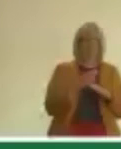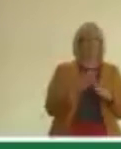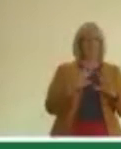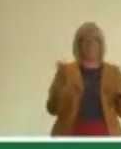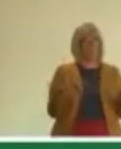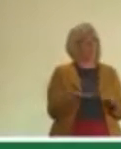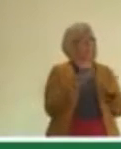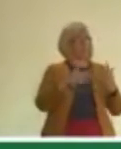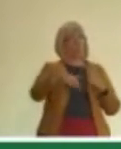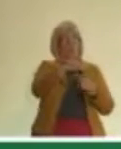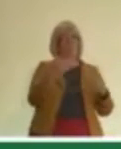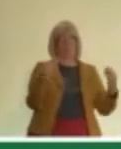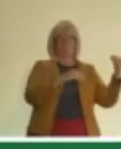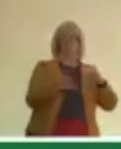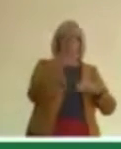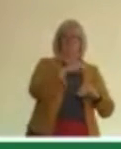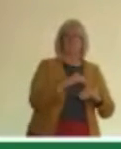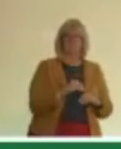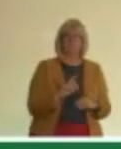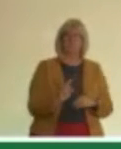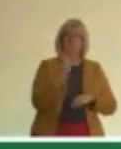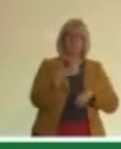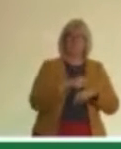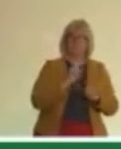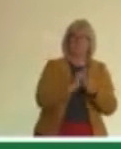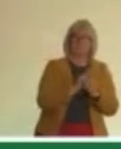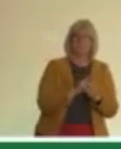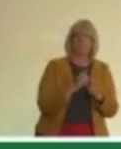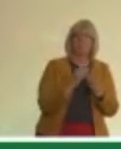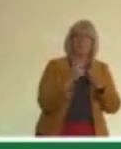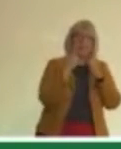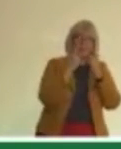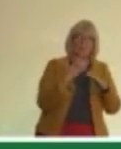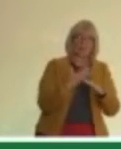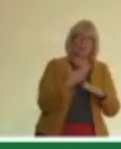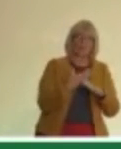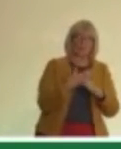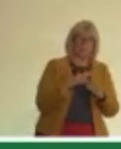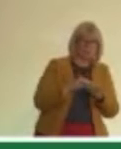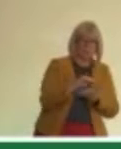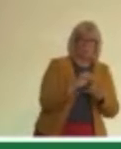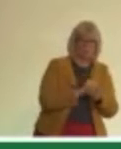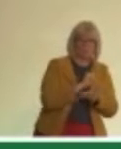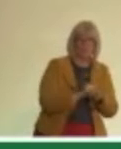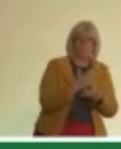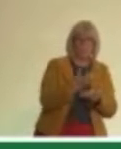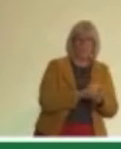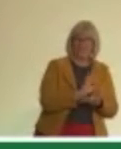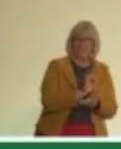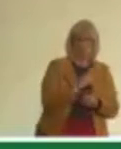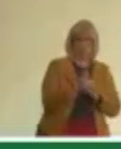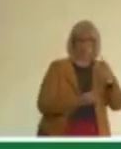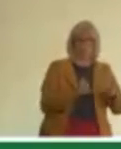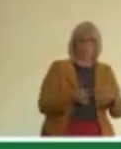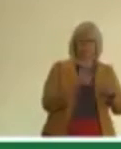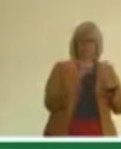I was working with a group of care workers. They weren't even being paid a proper wage, and they were striking against their working conditions.